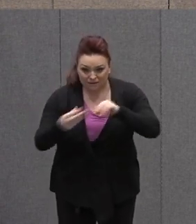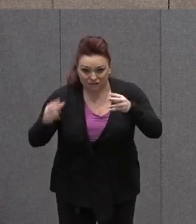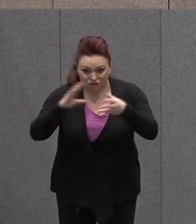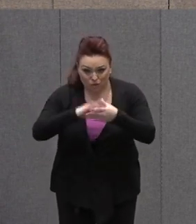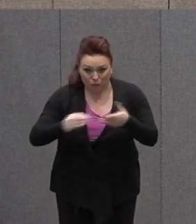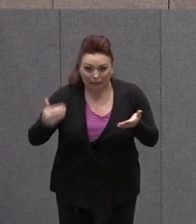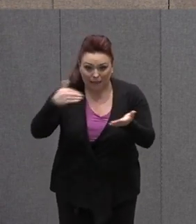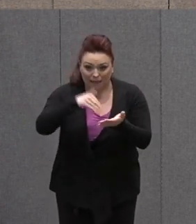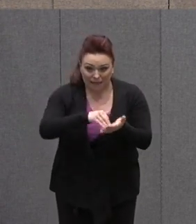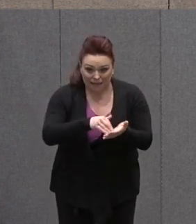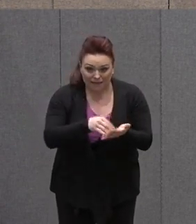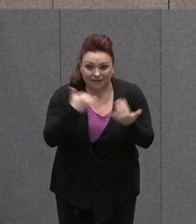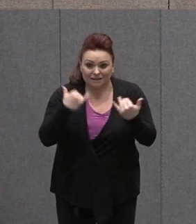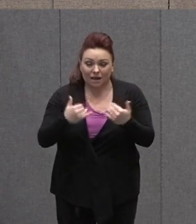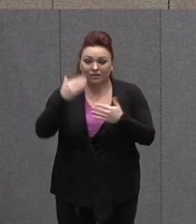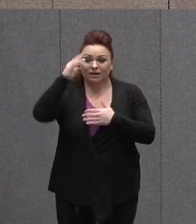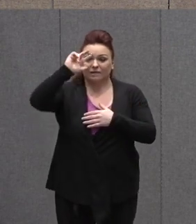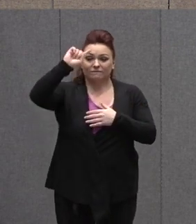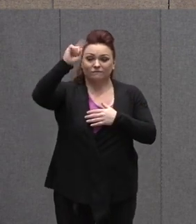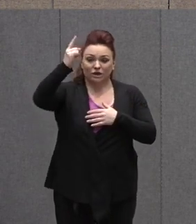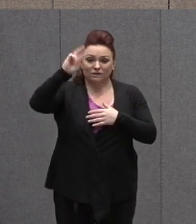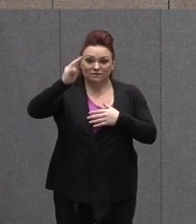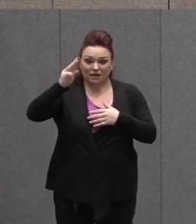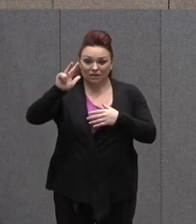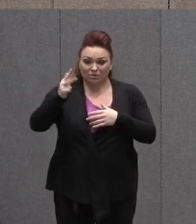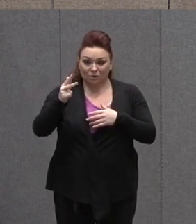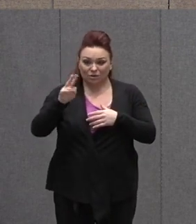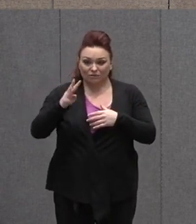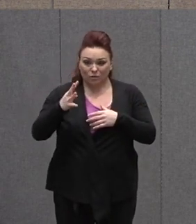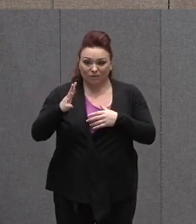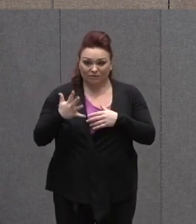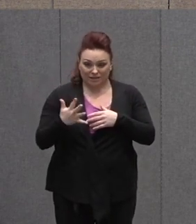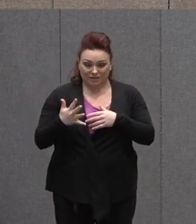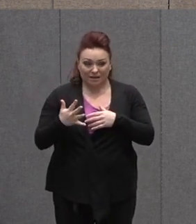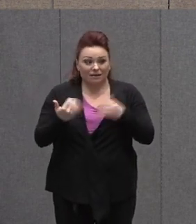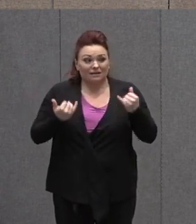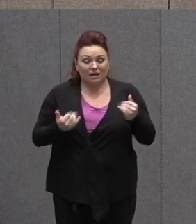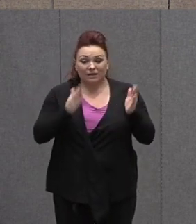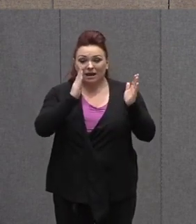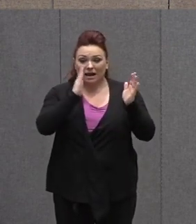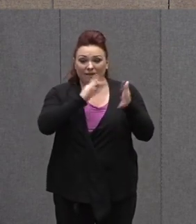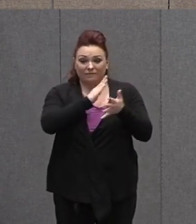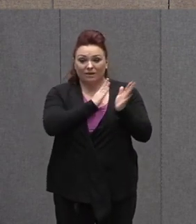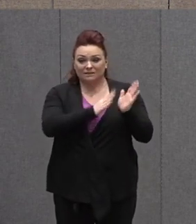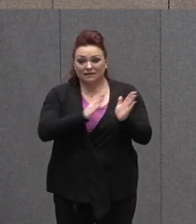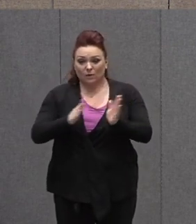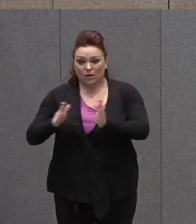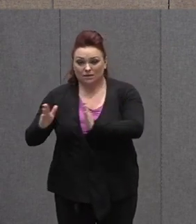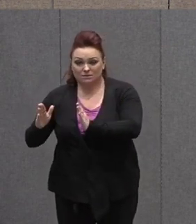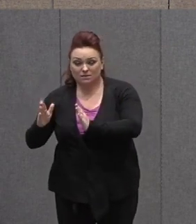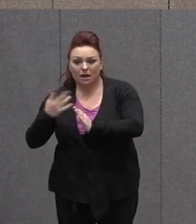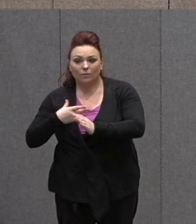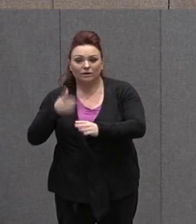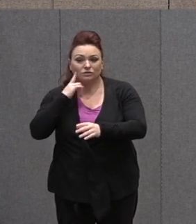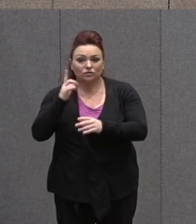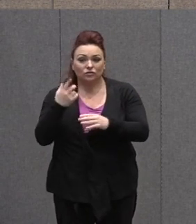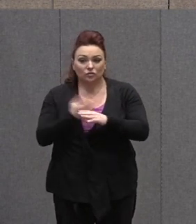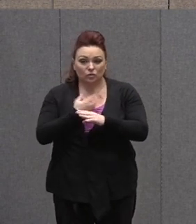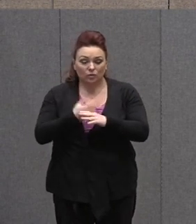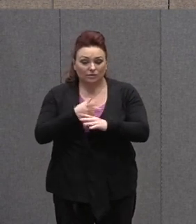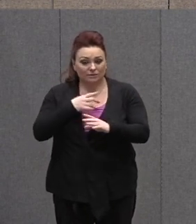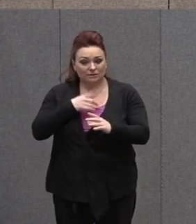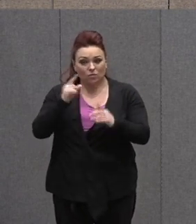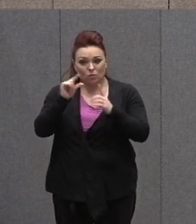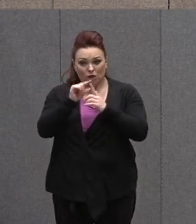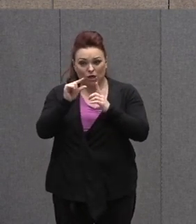now that I've sequenced the events. Like I said, we want to make sure to use signal words, and I'm